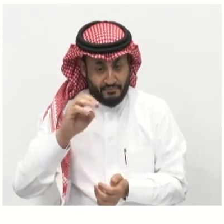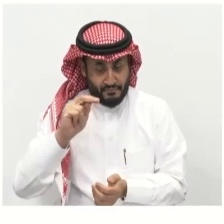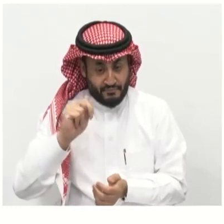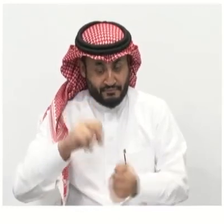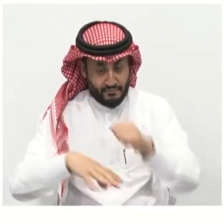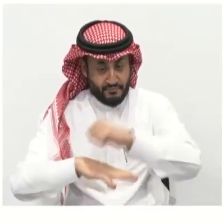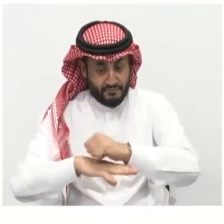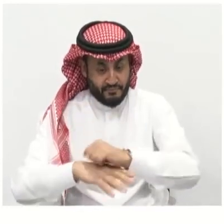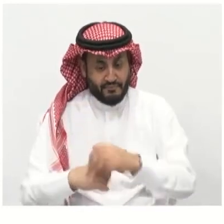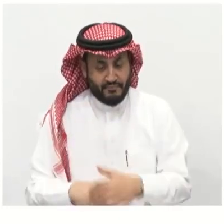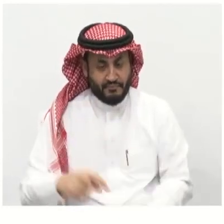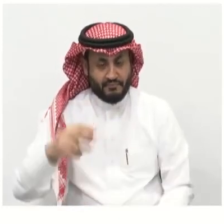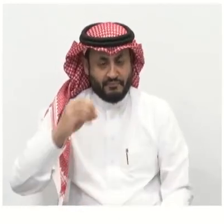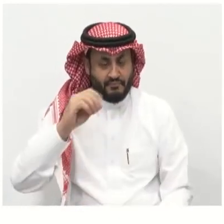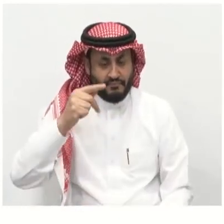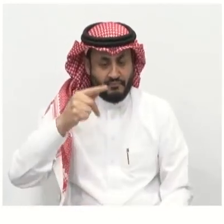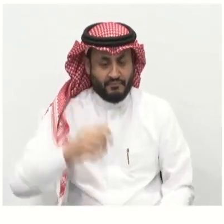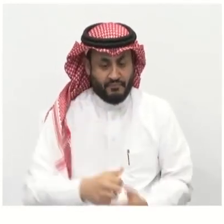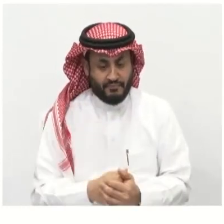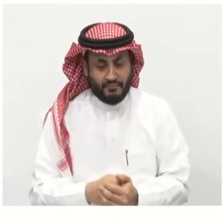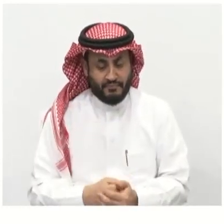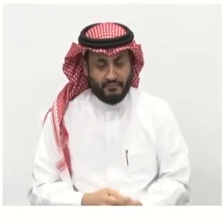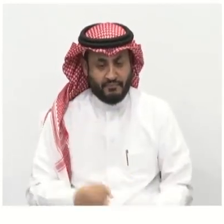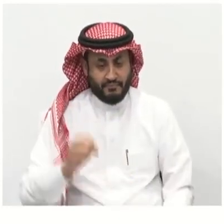on top of